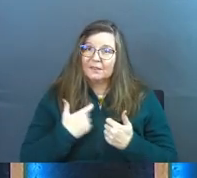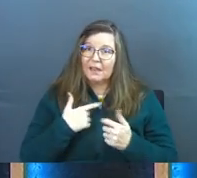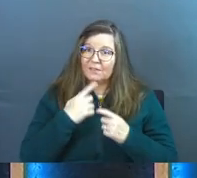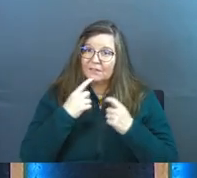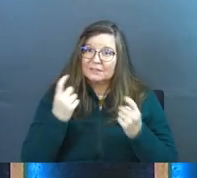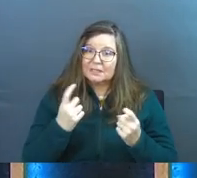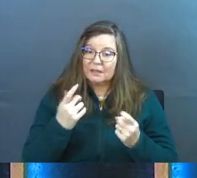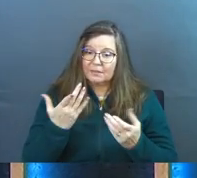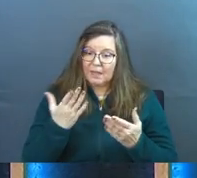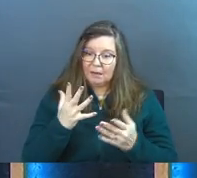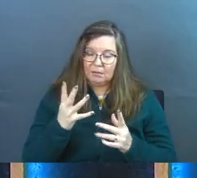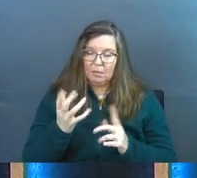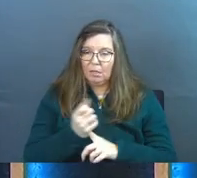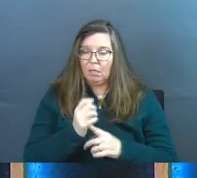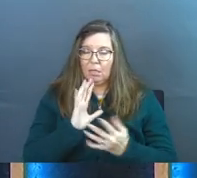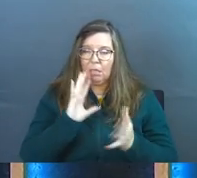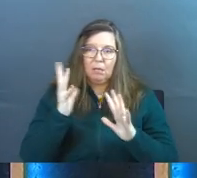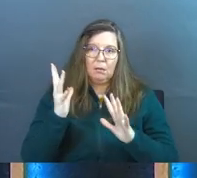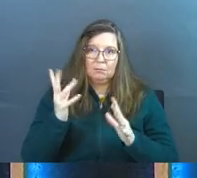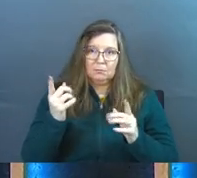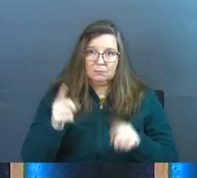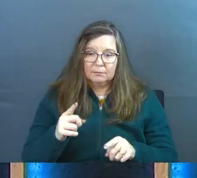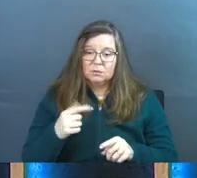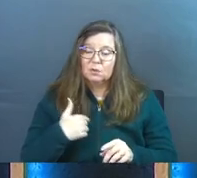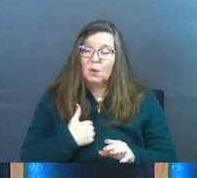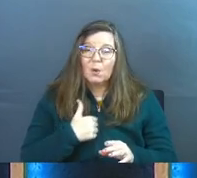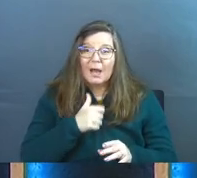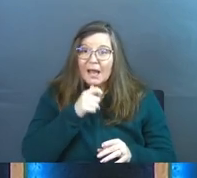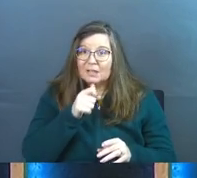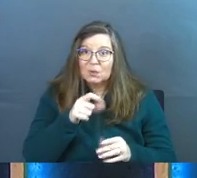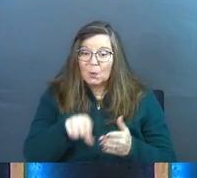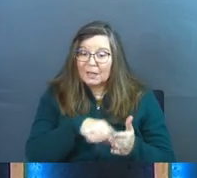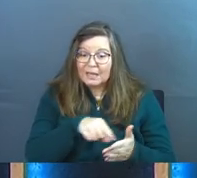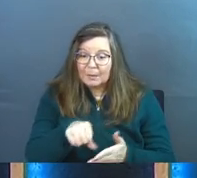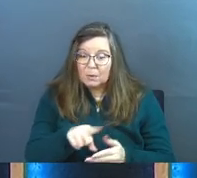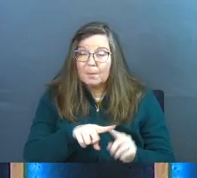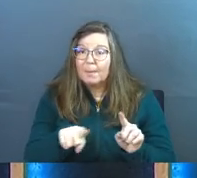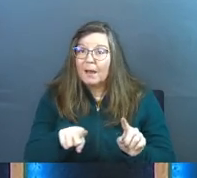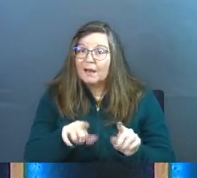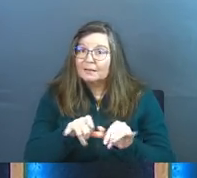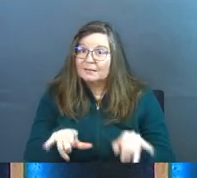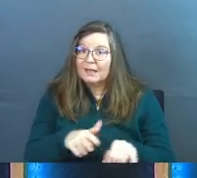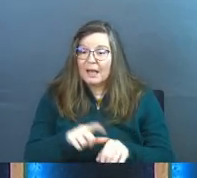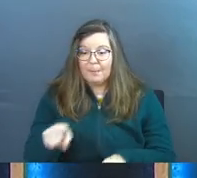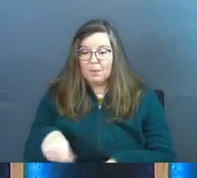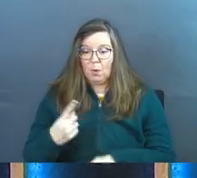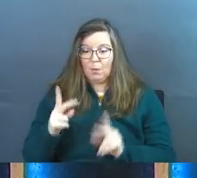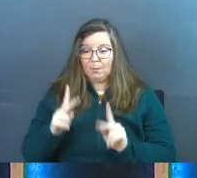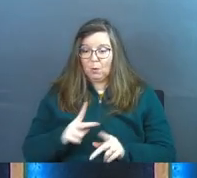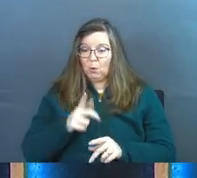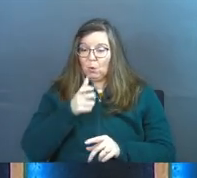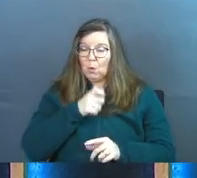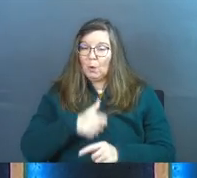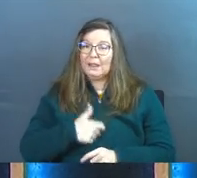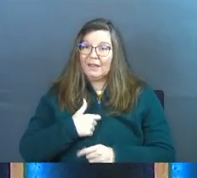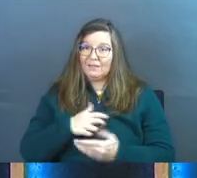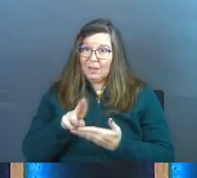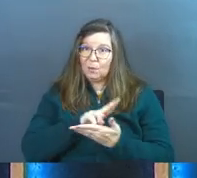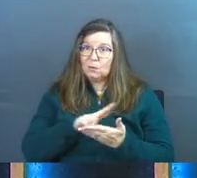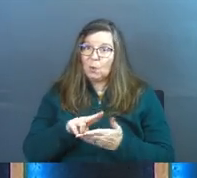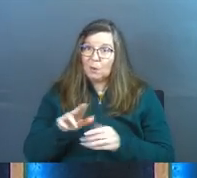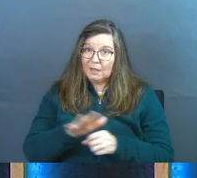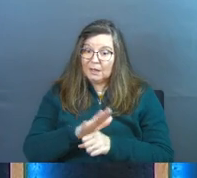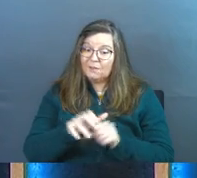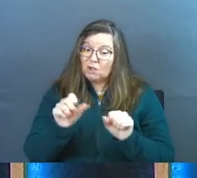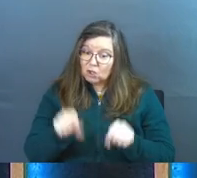of sin that got you here in the first place. So I don't condemn you. And by the way, I'm the only person who ever lived that was holy and